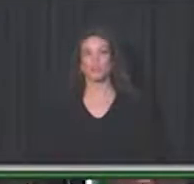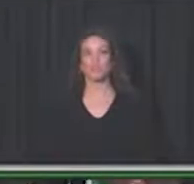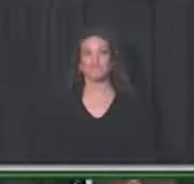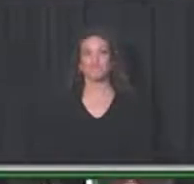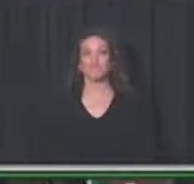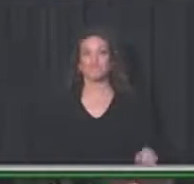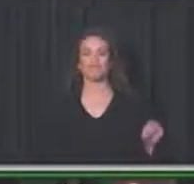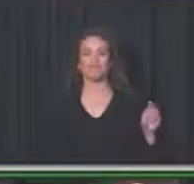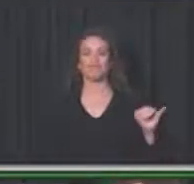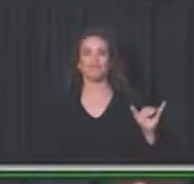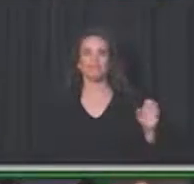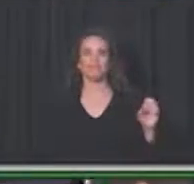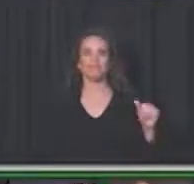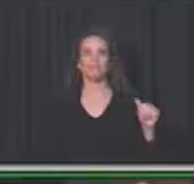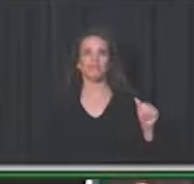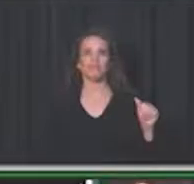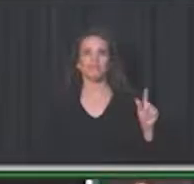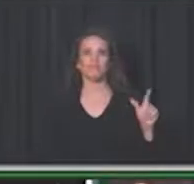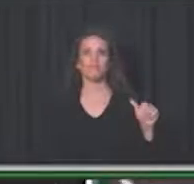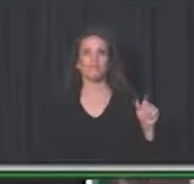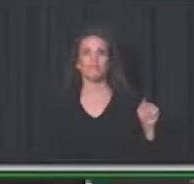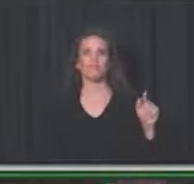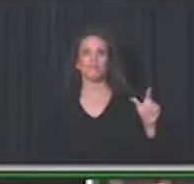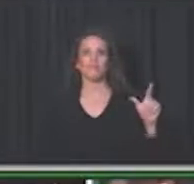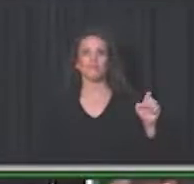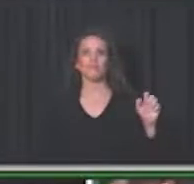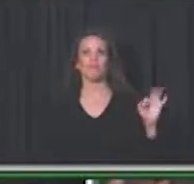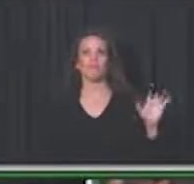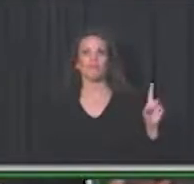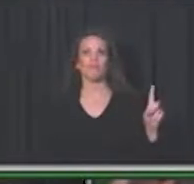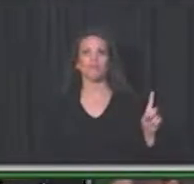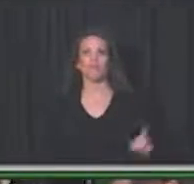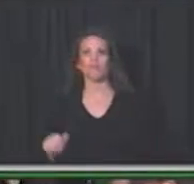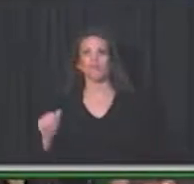Mariana Littlefield. Andrea Howlett.